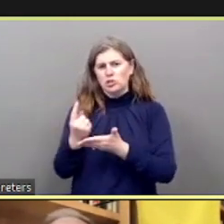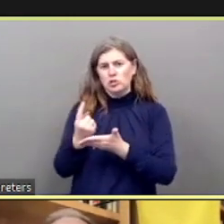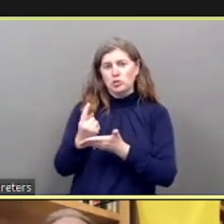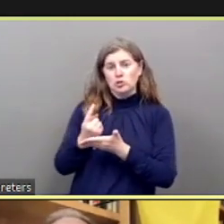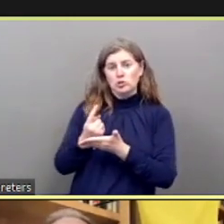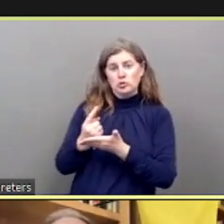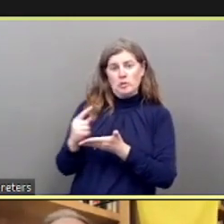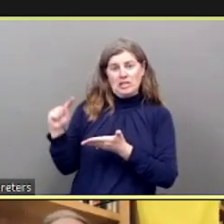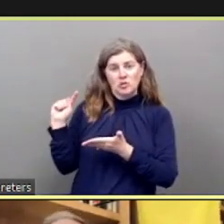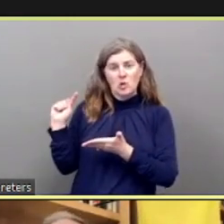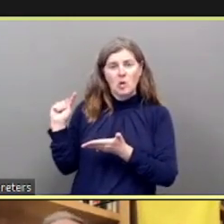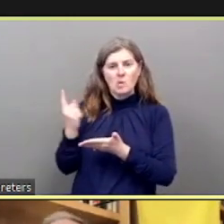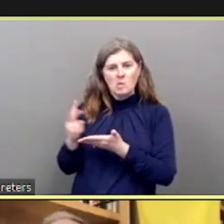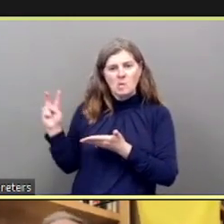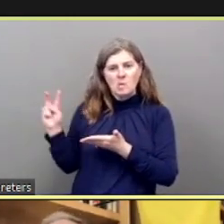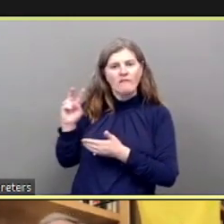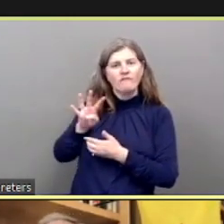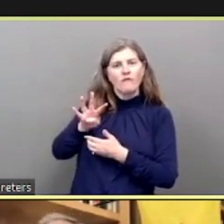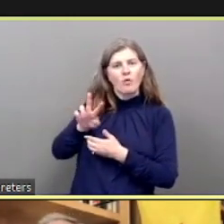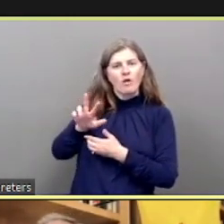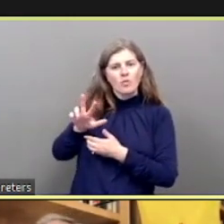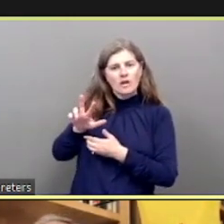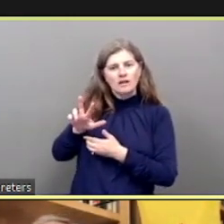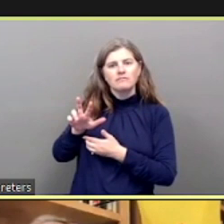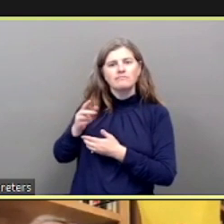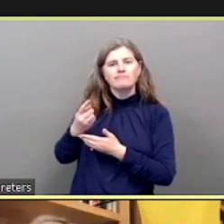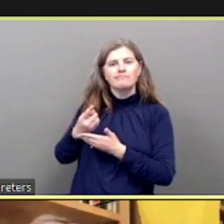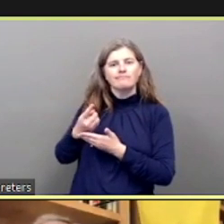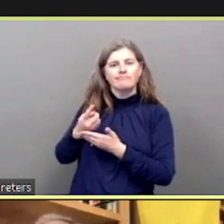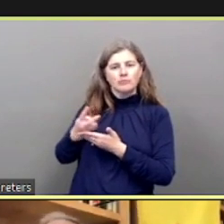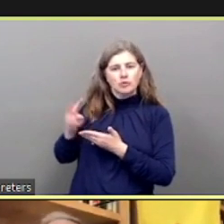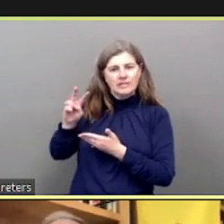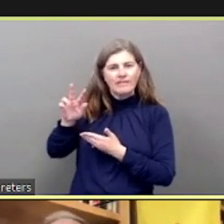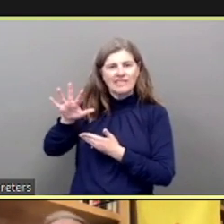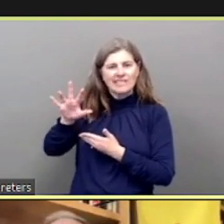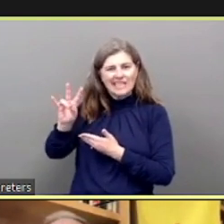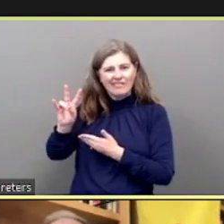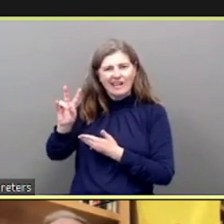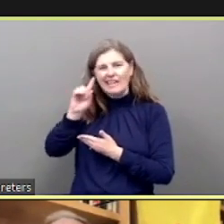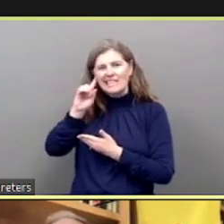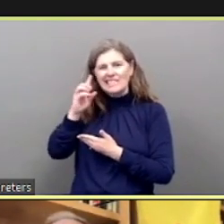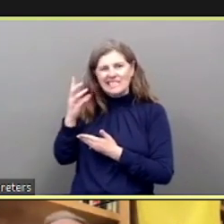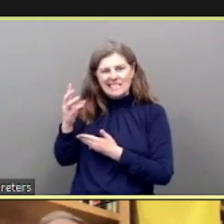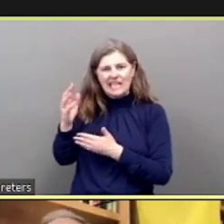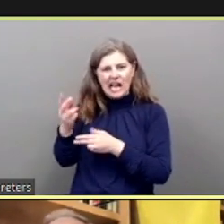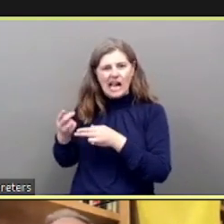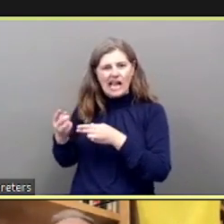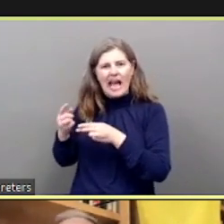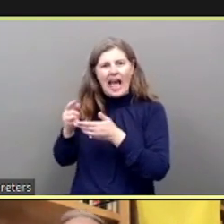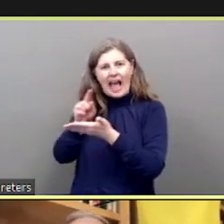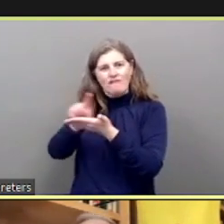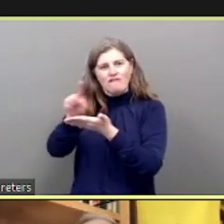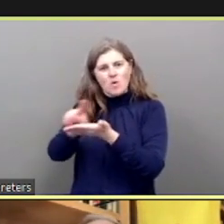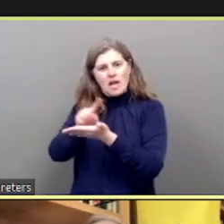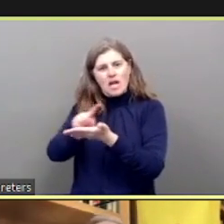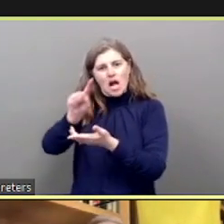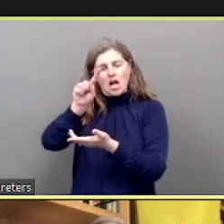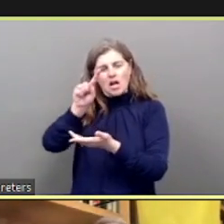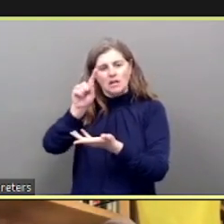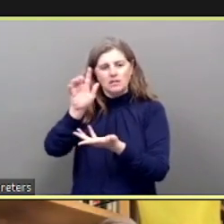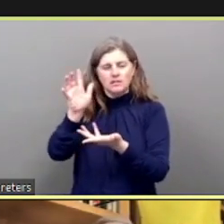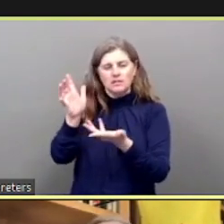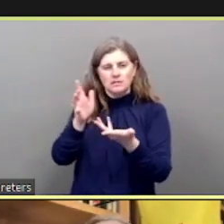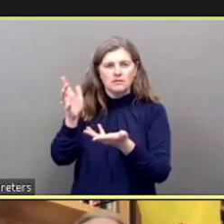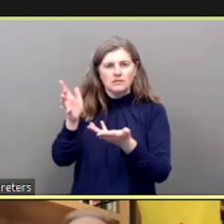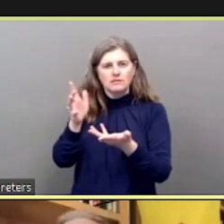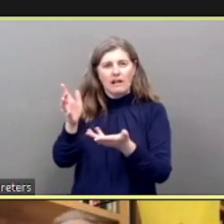43 was 20. That number that's 57, a couple of weeks ago, I think was 16. And so as each week goes by and